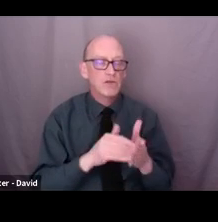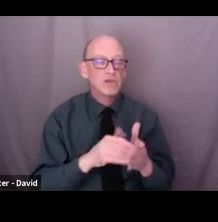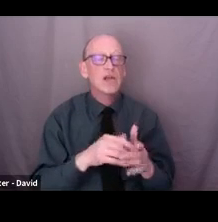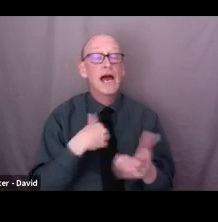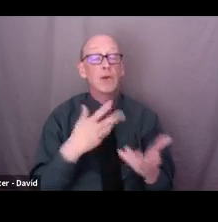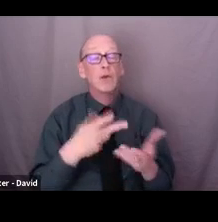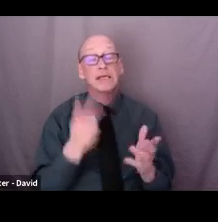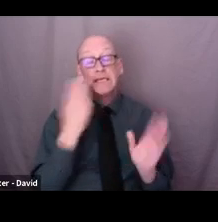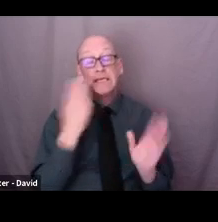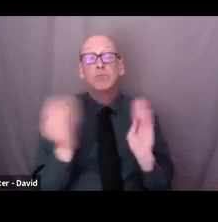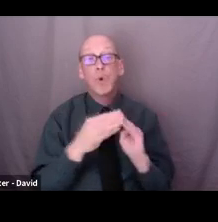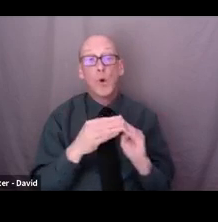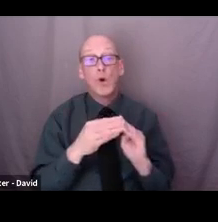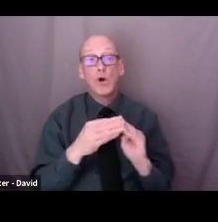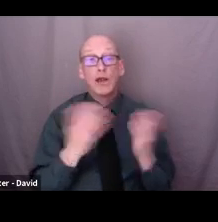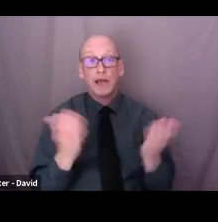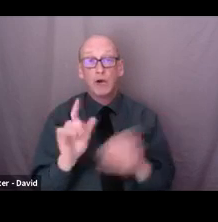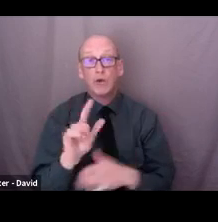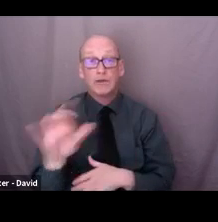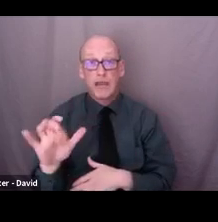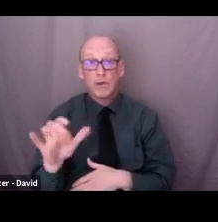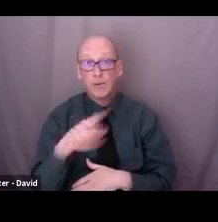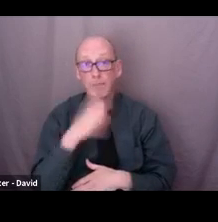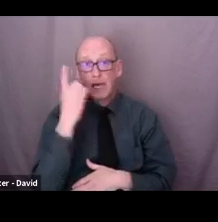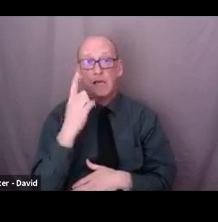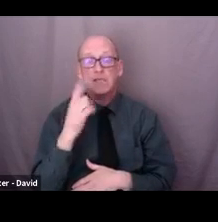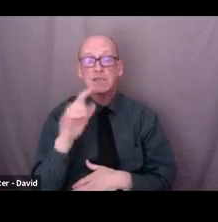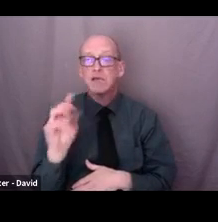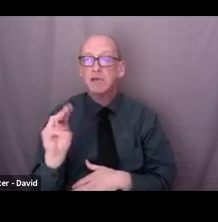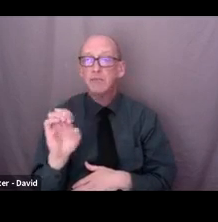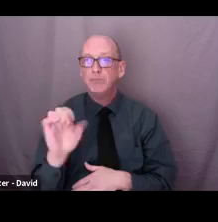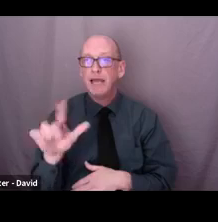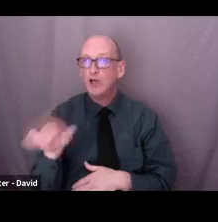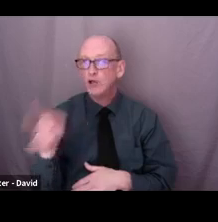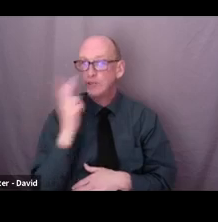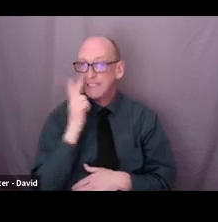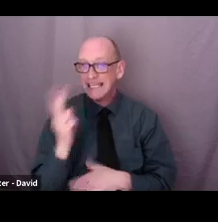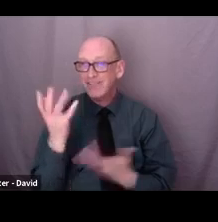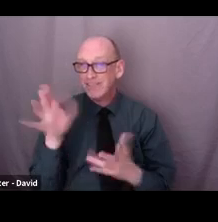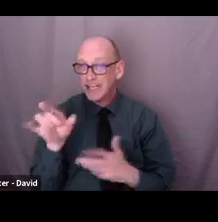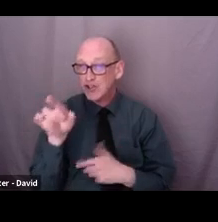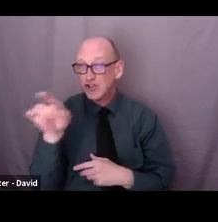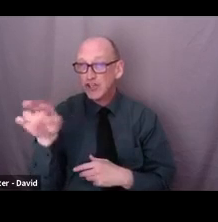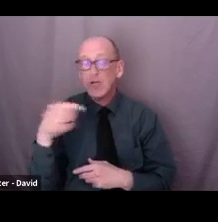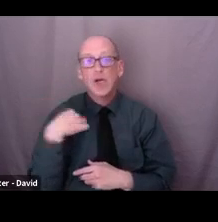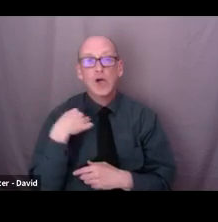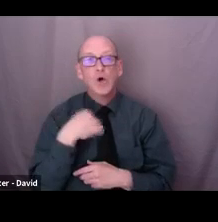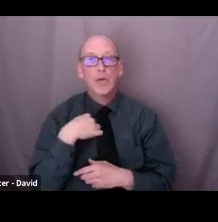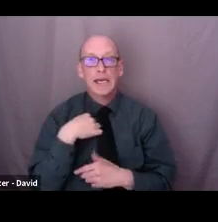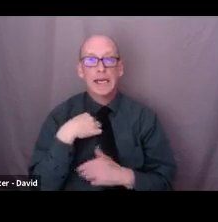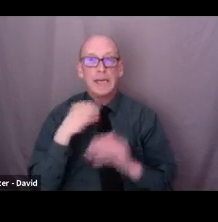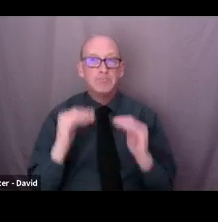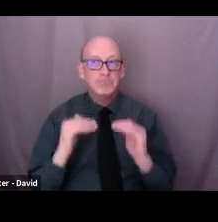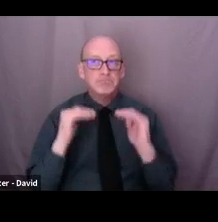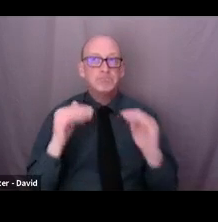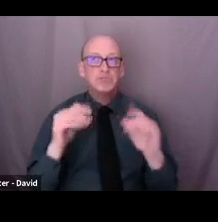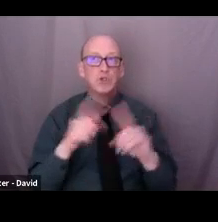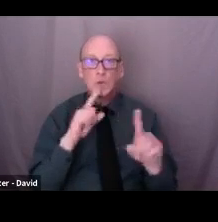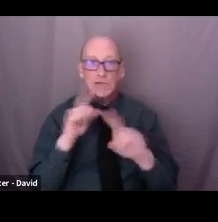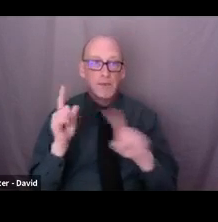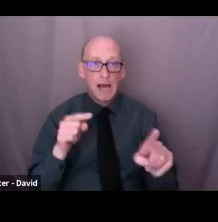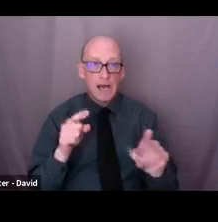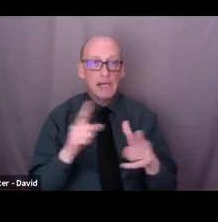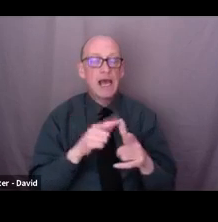Lucas County, just because Mel, you've seen it. We gear up to actually respond, and